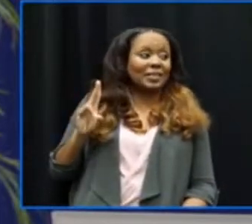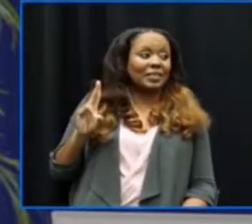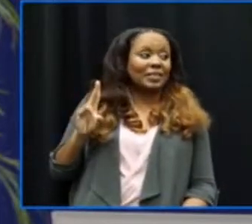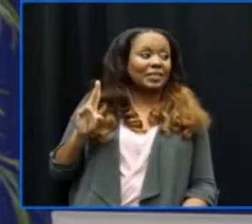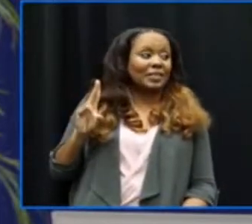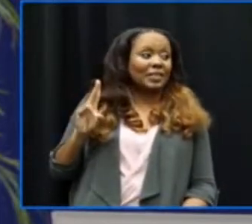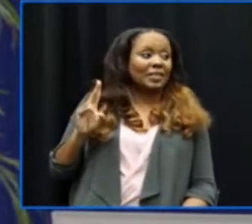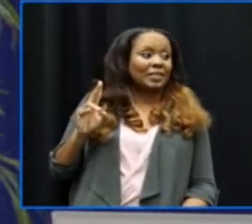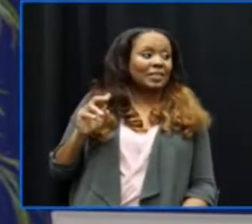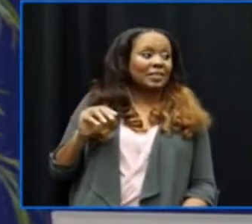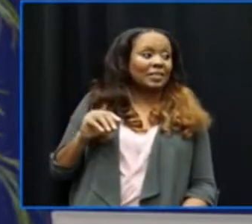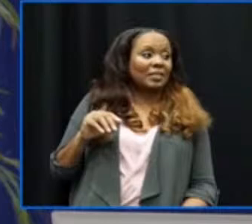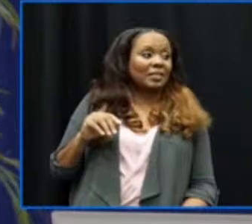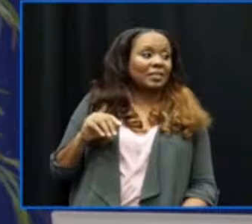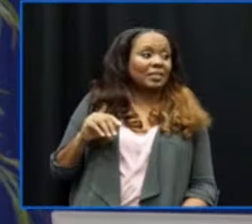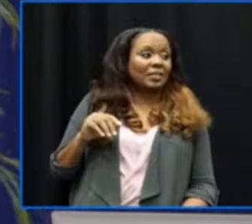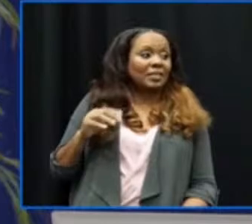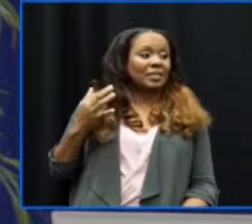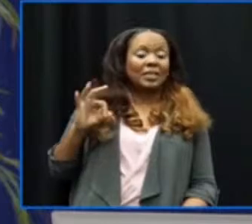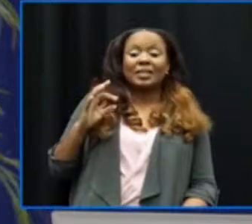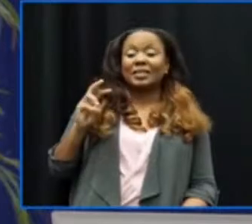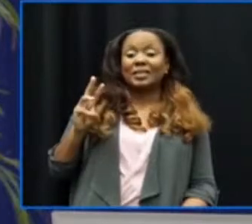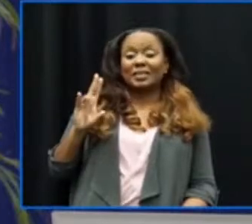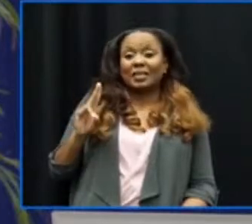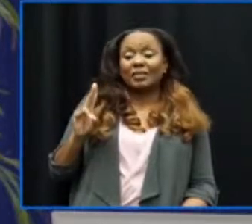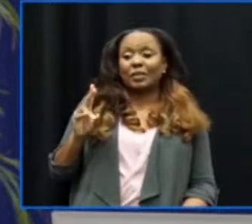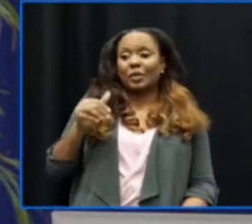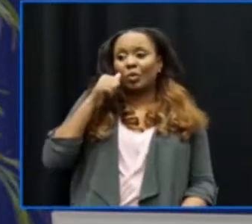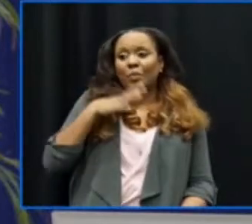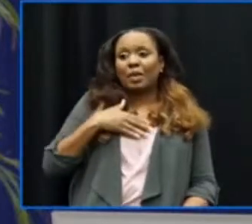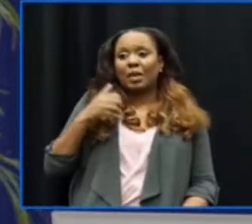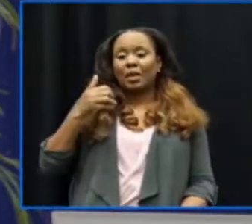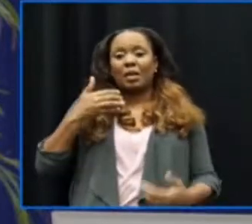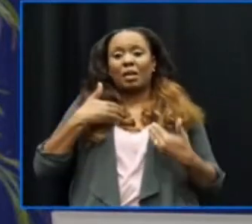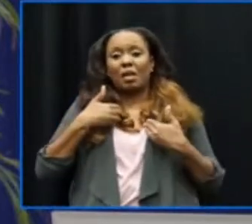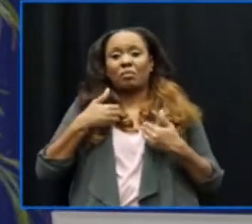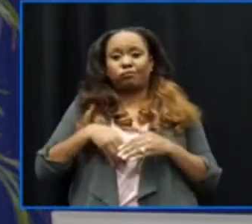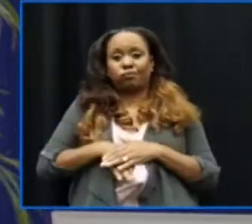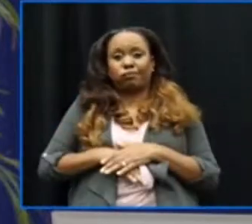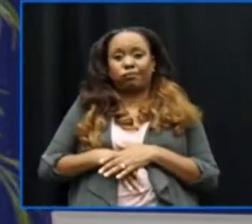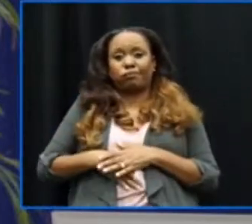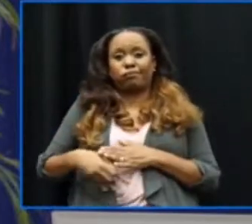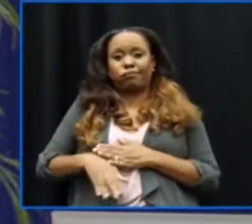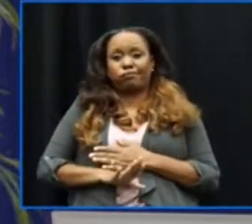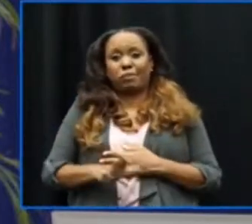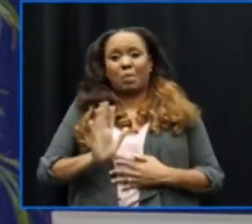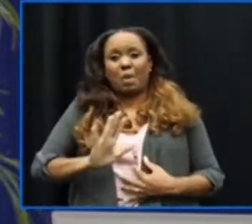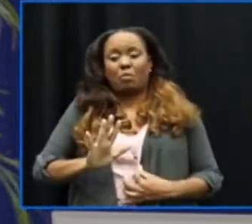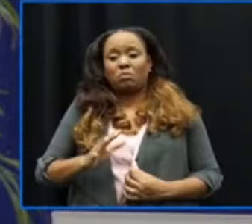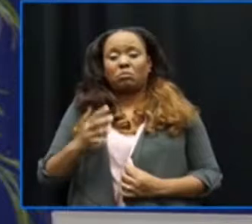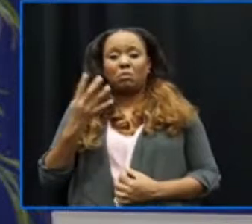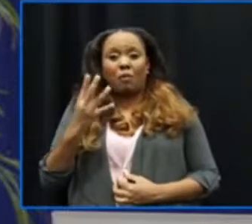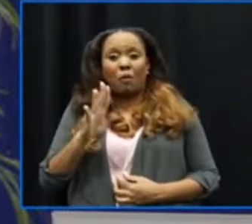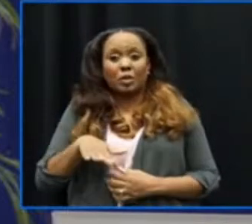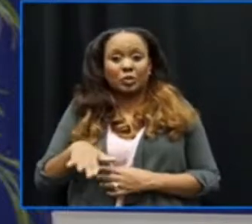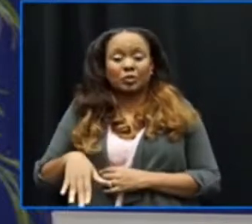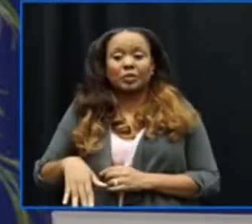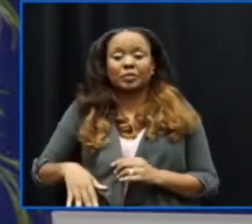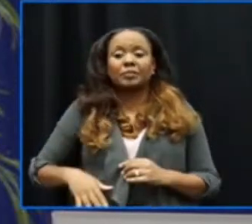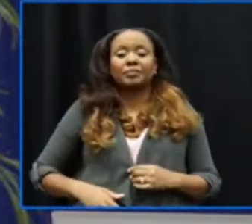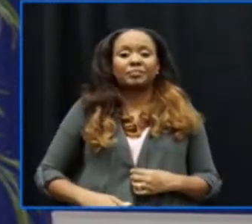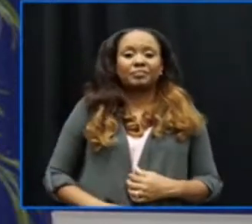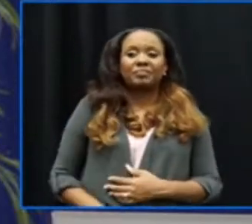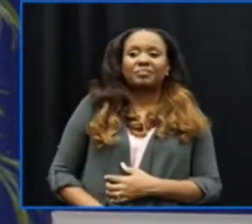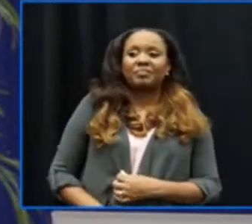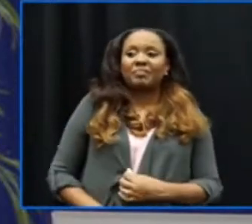Almost. It was just a shade under 4. All right, so as Derek explained, the population is